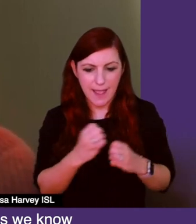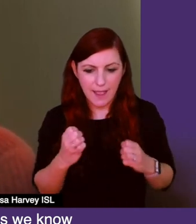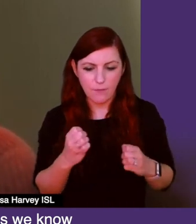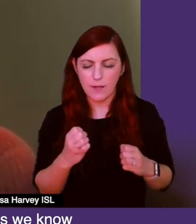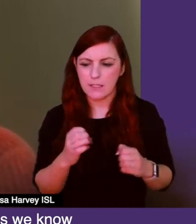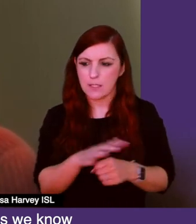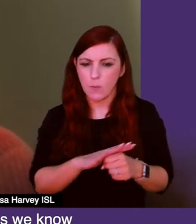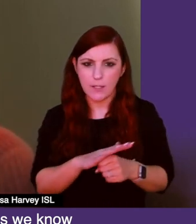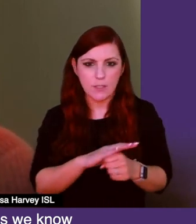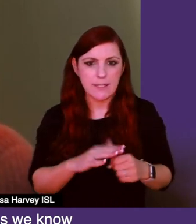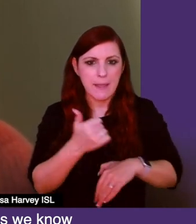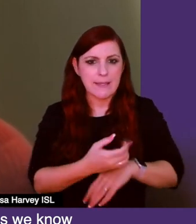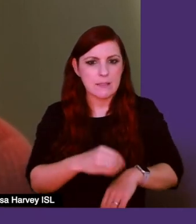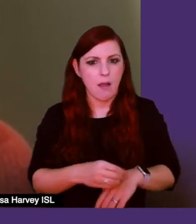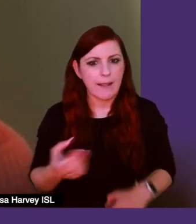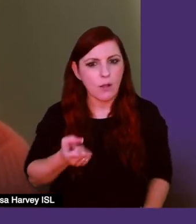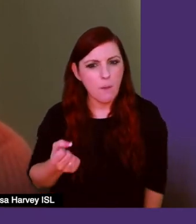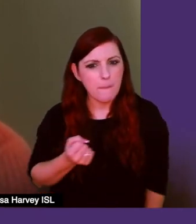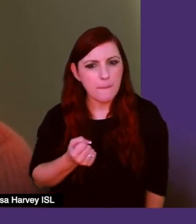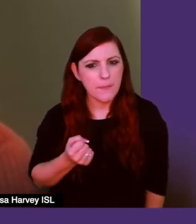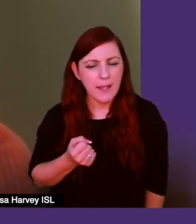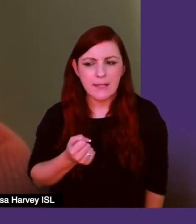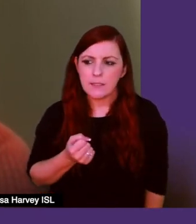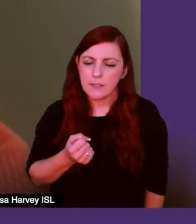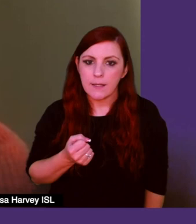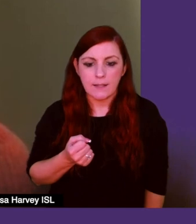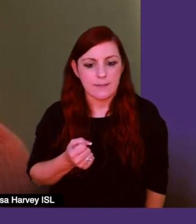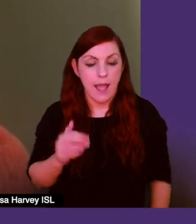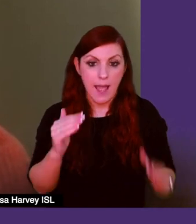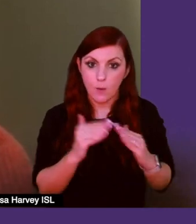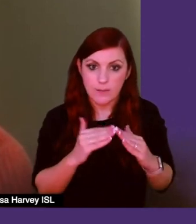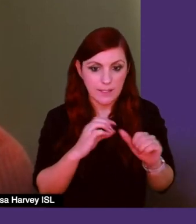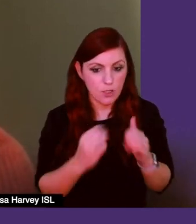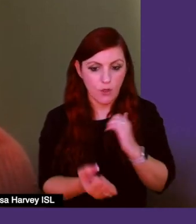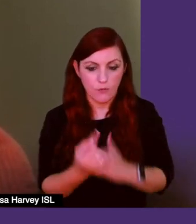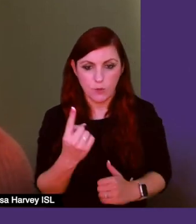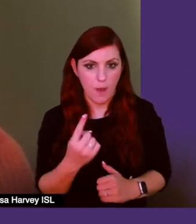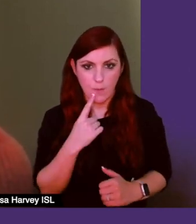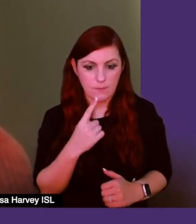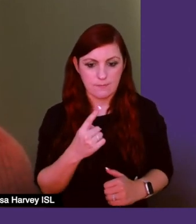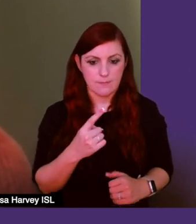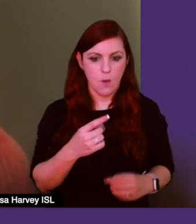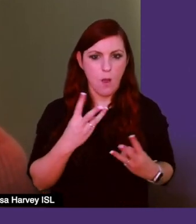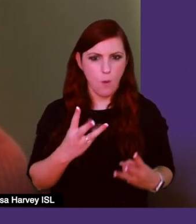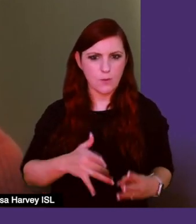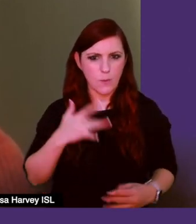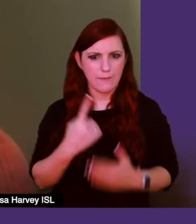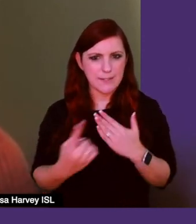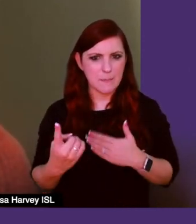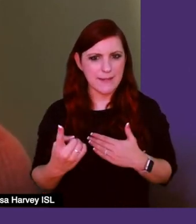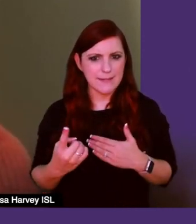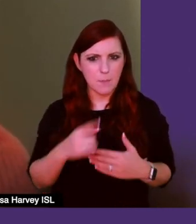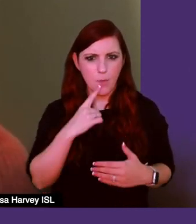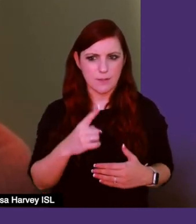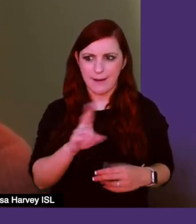single thing is means tested. And, you know, and housing is another huge thing. I wanted to live an independent